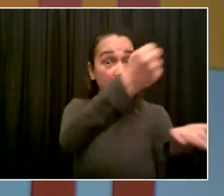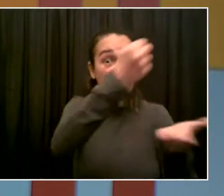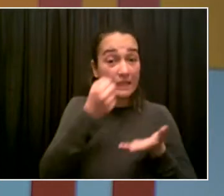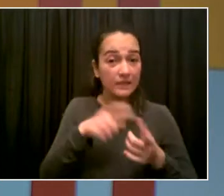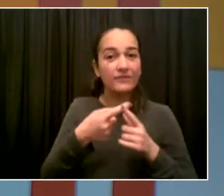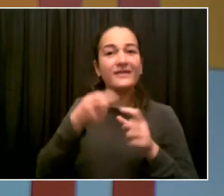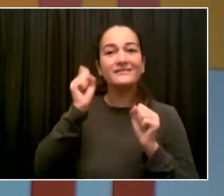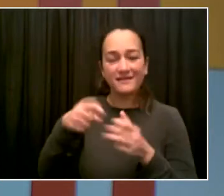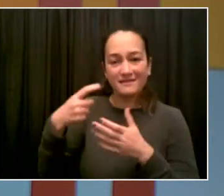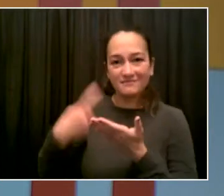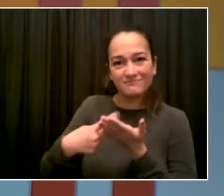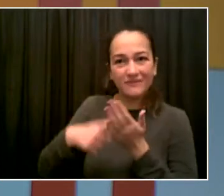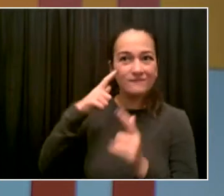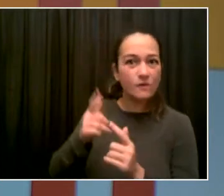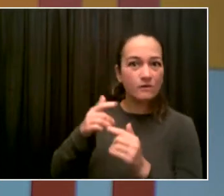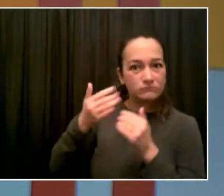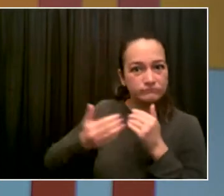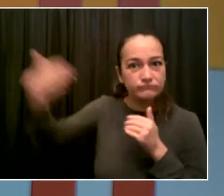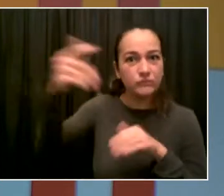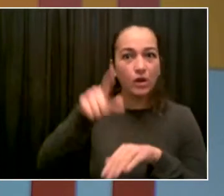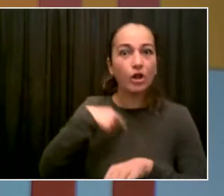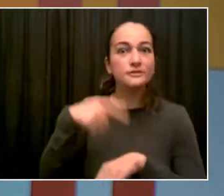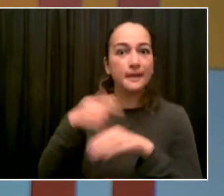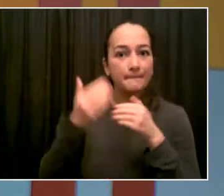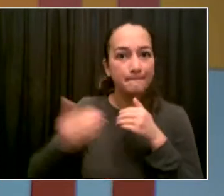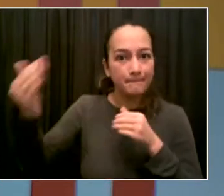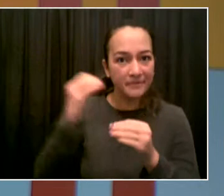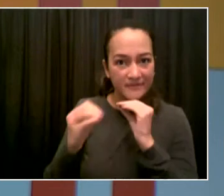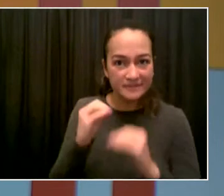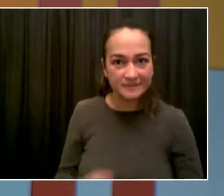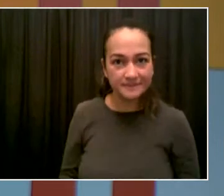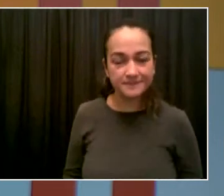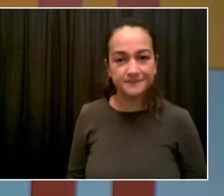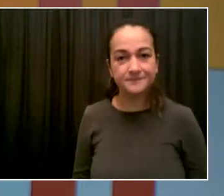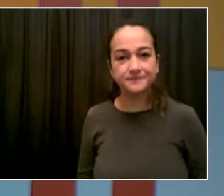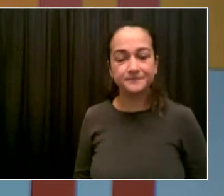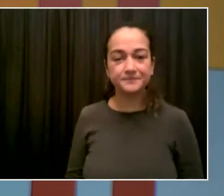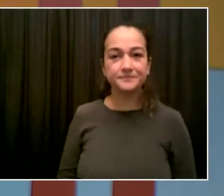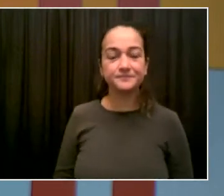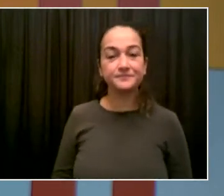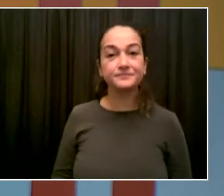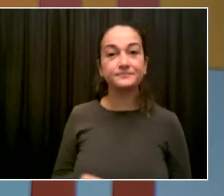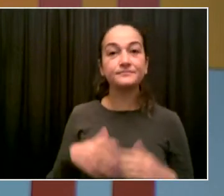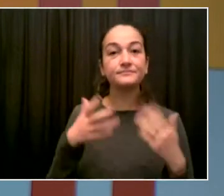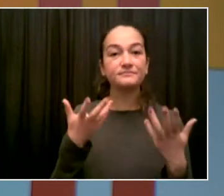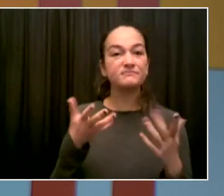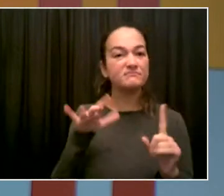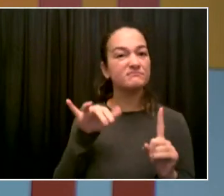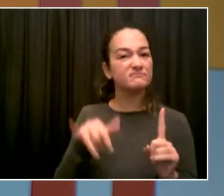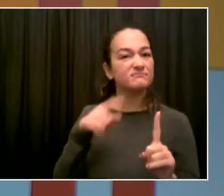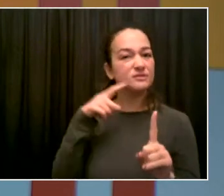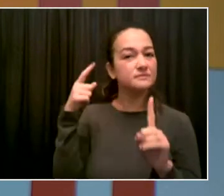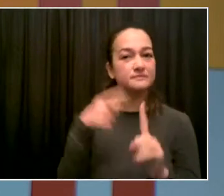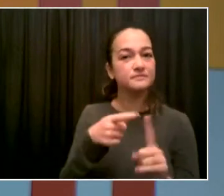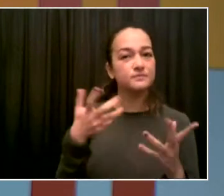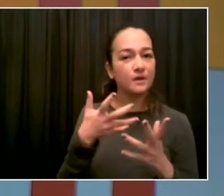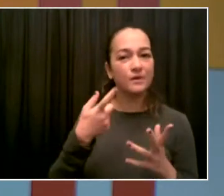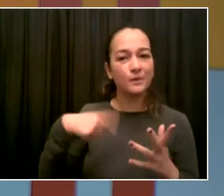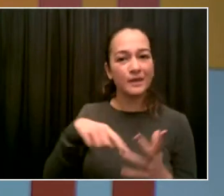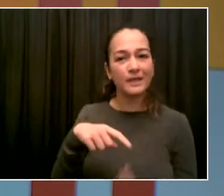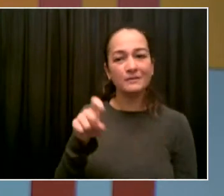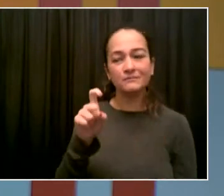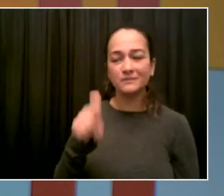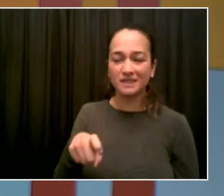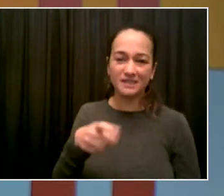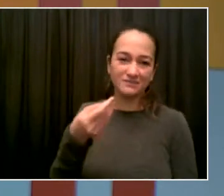of the bigger solution, I believe it's going to take a massive, massive investment. And as we talked about a couple of weeks back, I think our